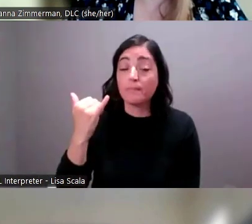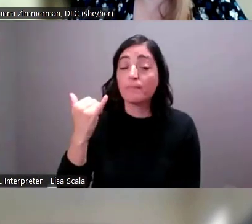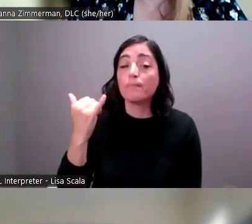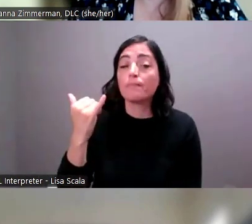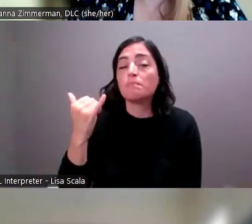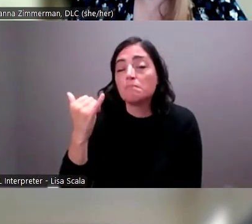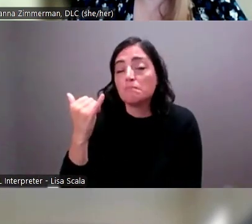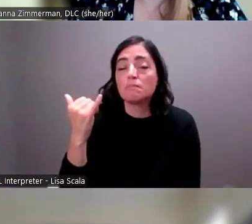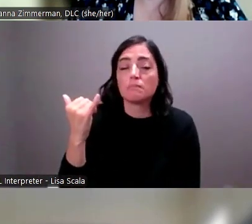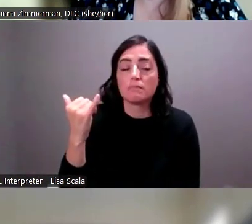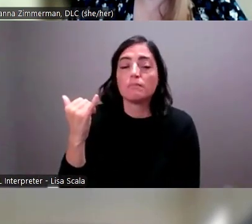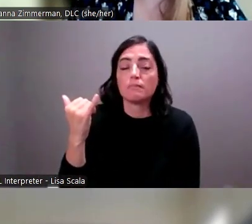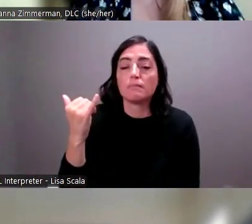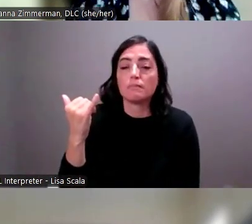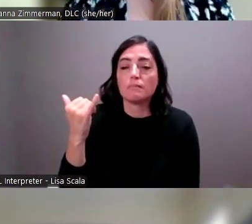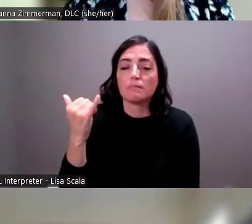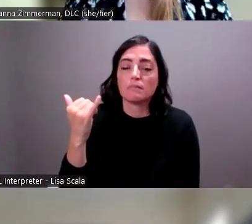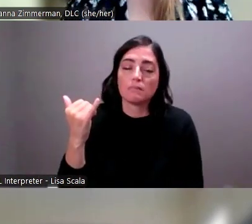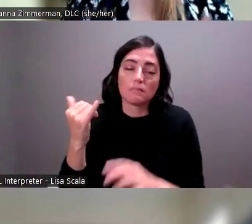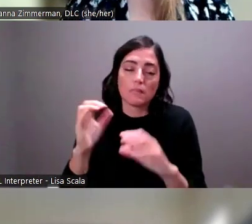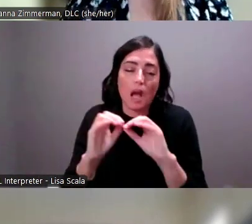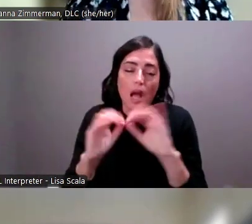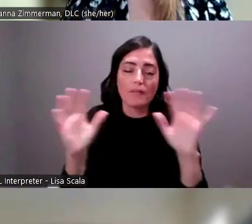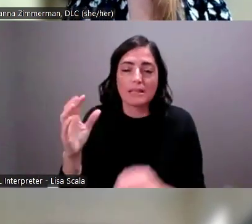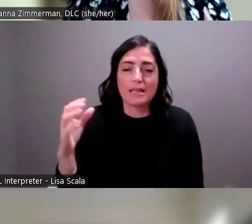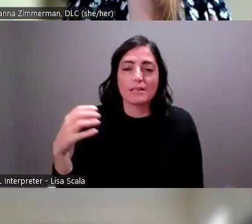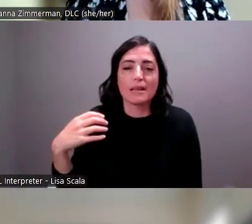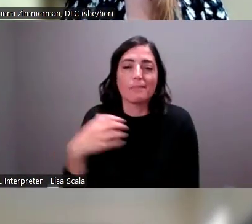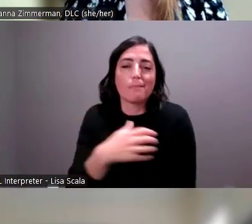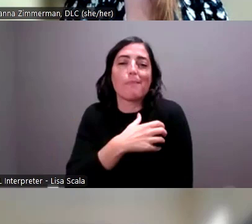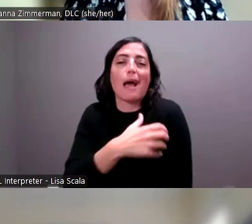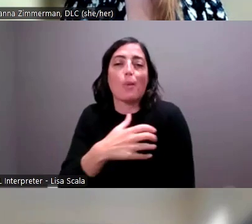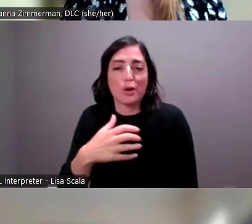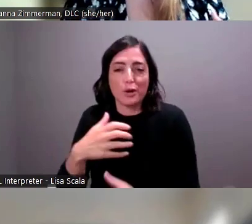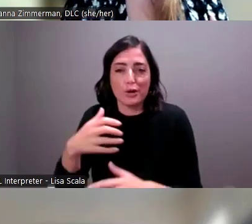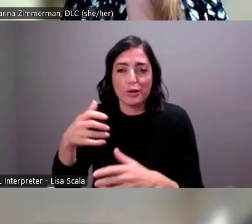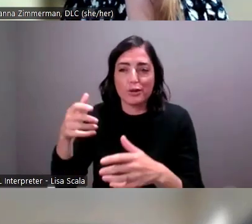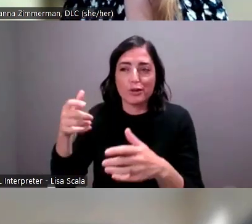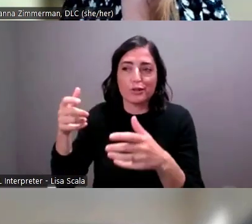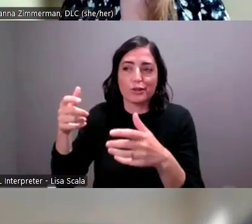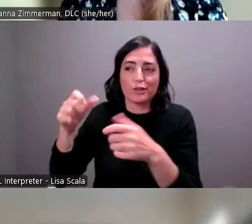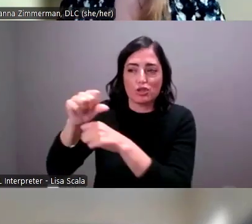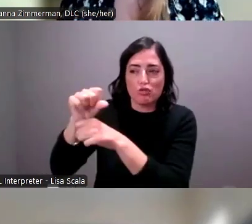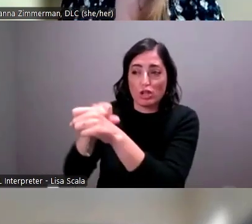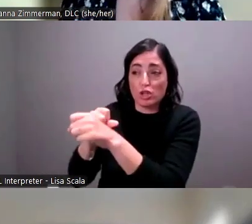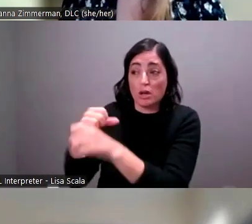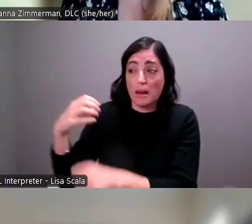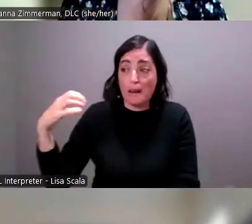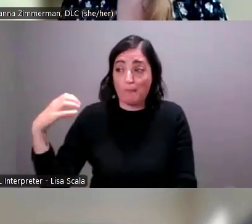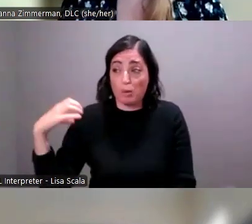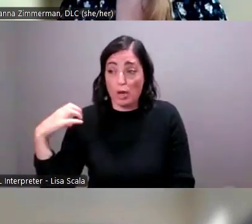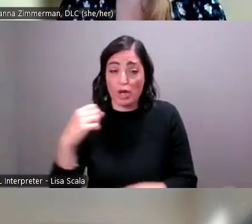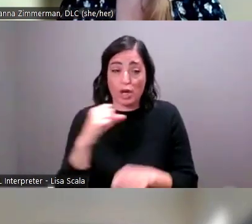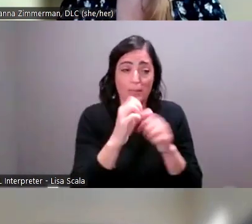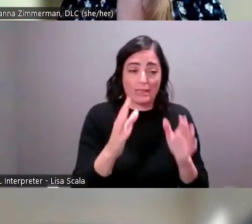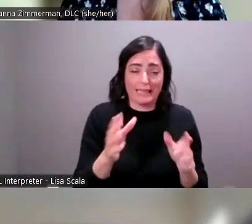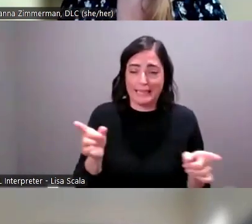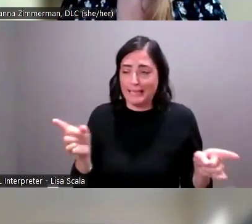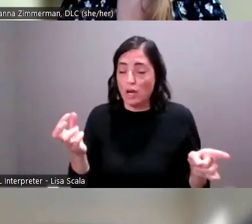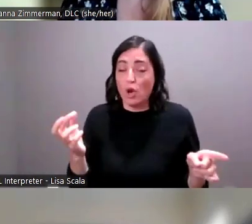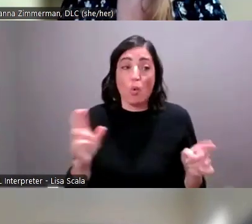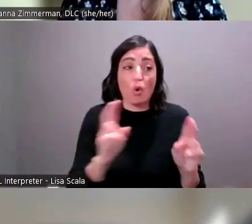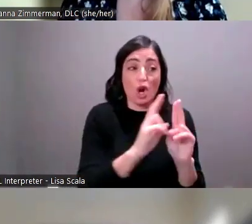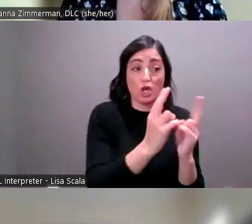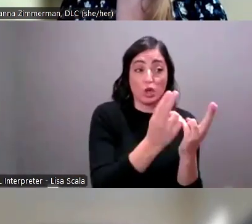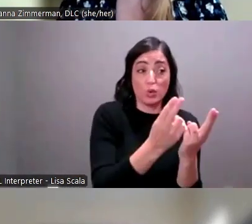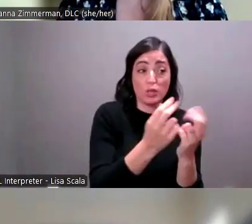know, there's obviously a power dynamic between your employer and yourself, or between a union